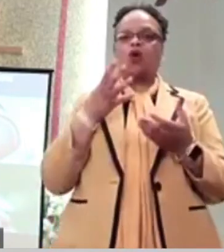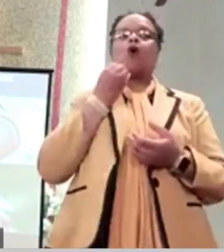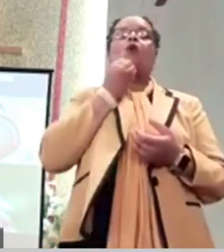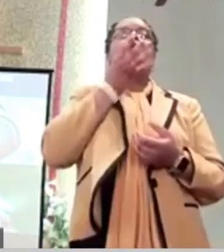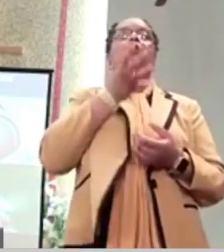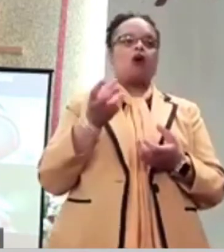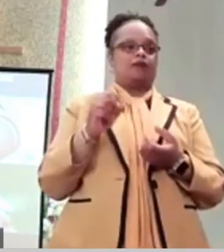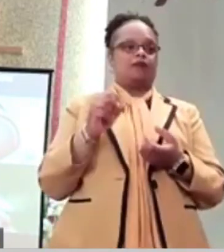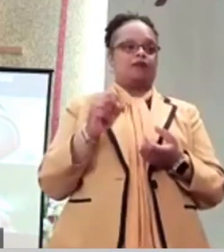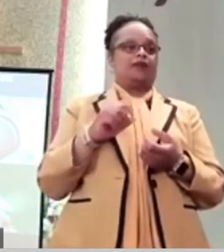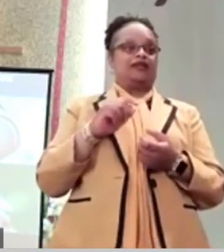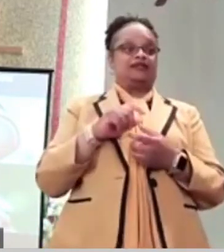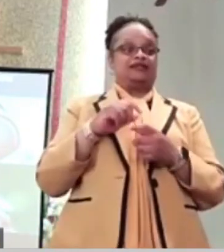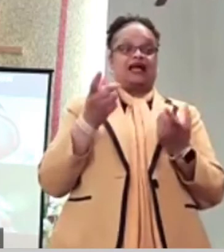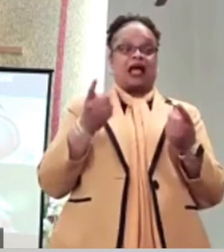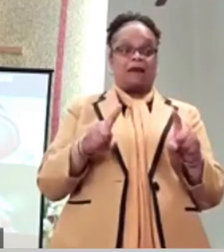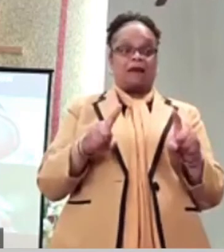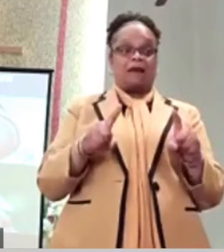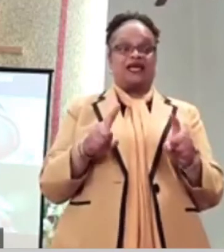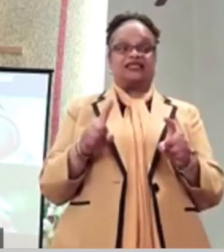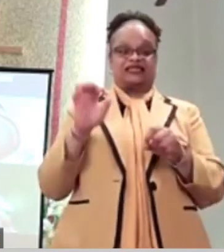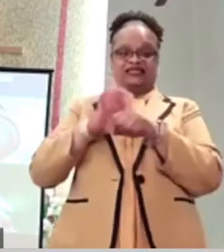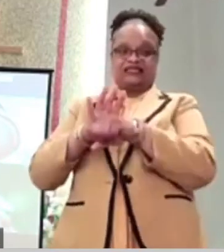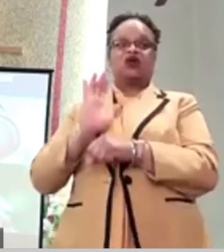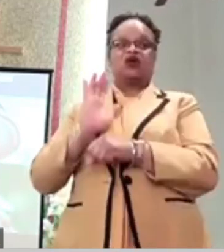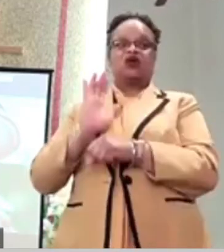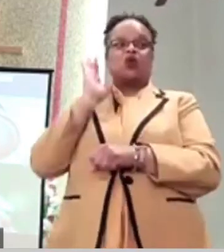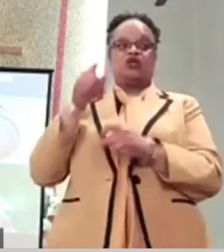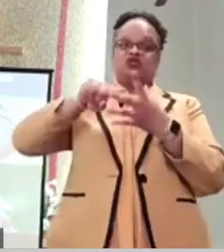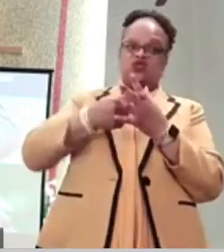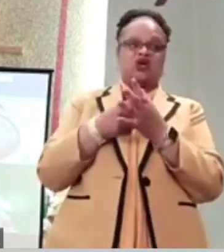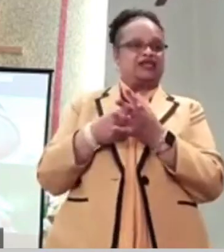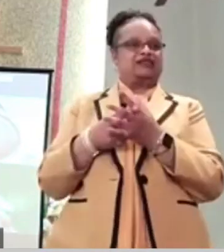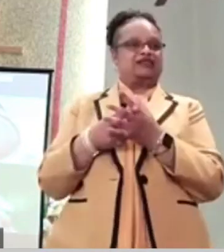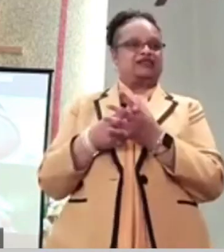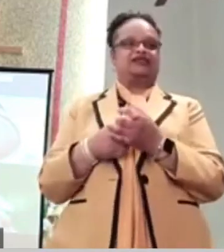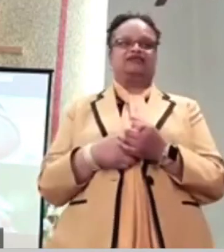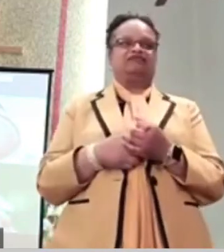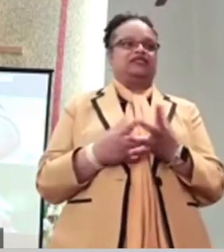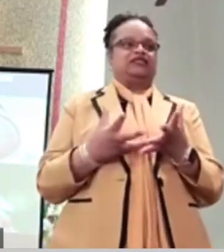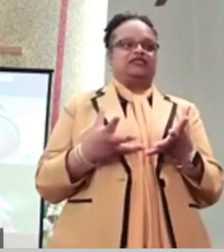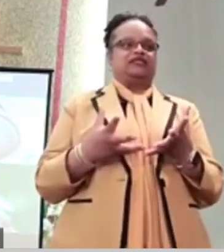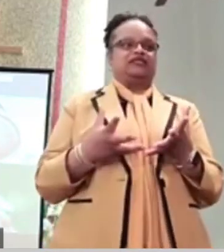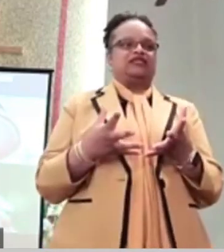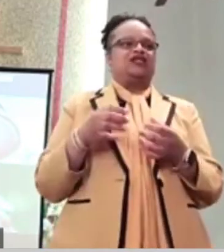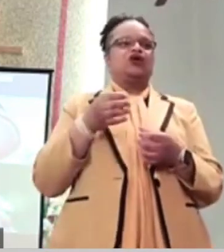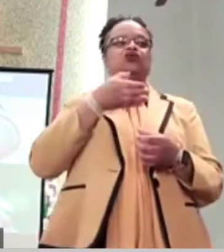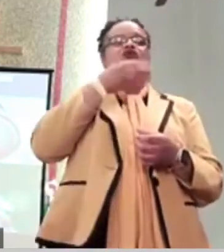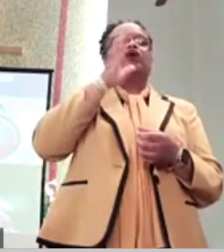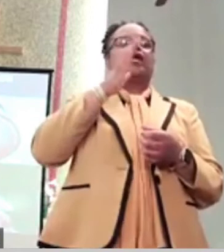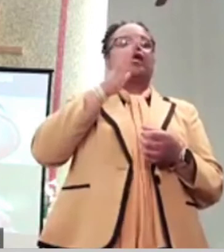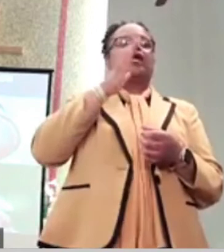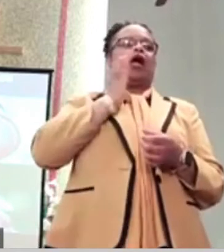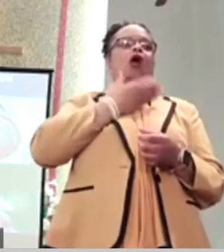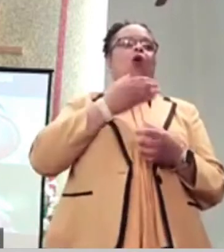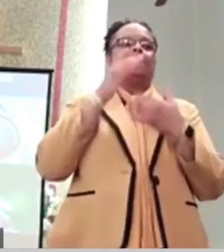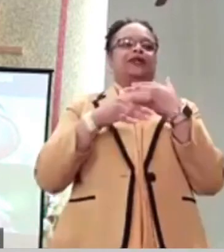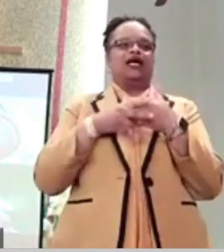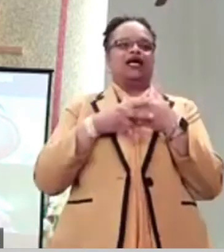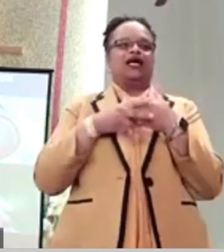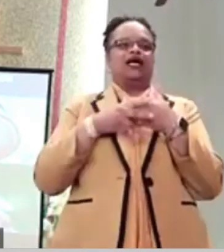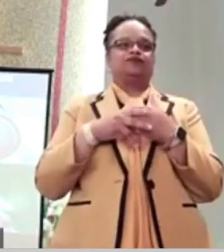enough mosquitoes will restart their attack on us by biting us, sucking our blood. But before you